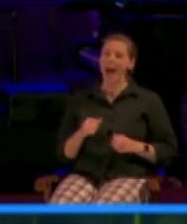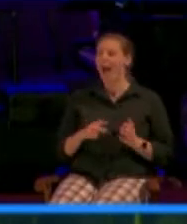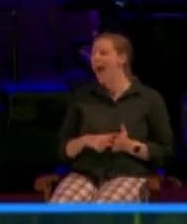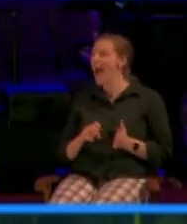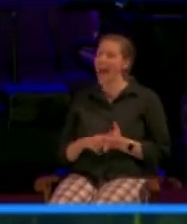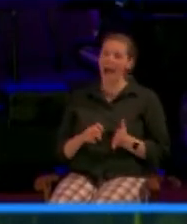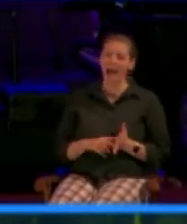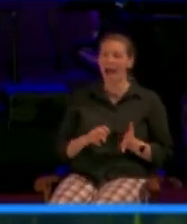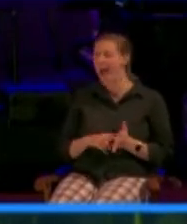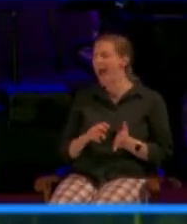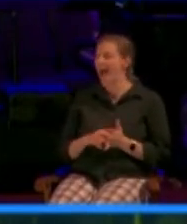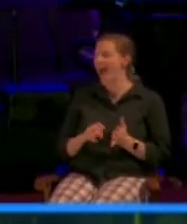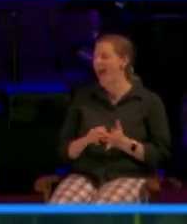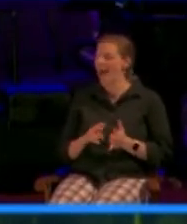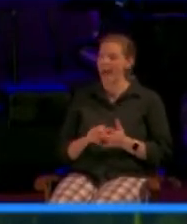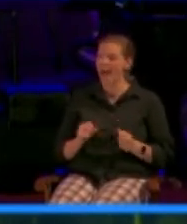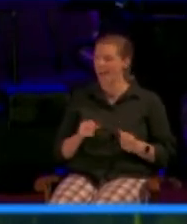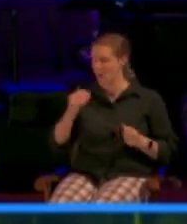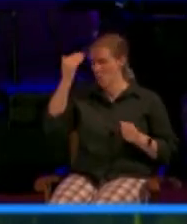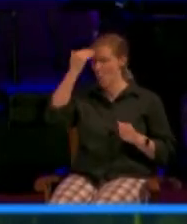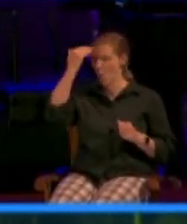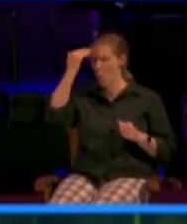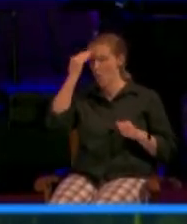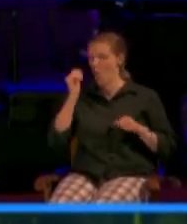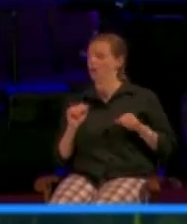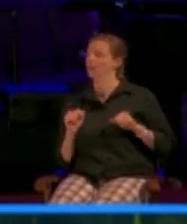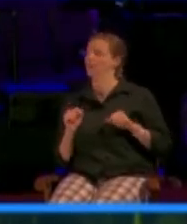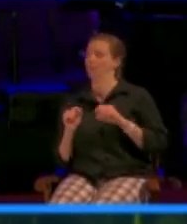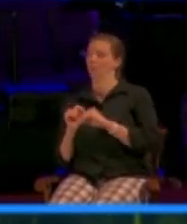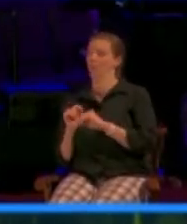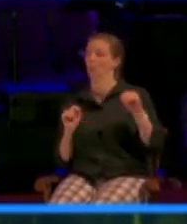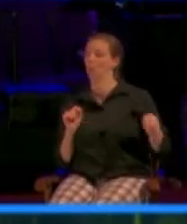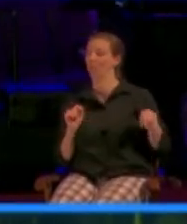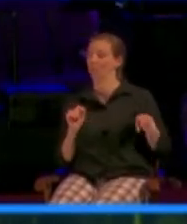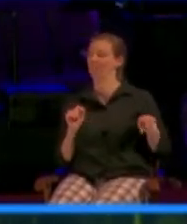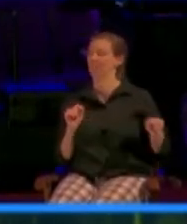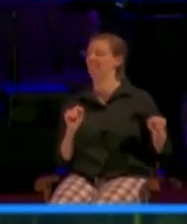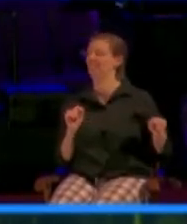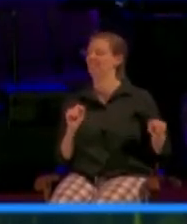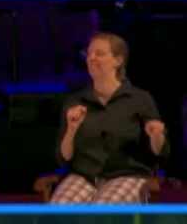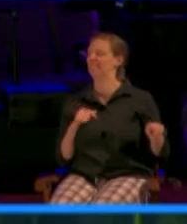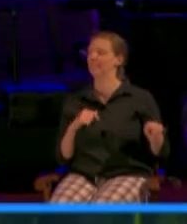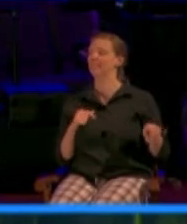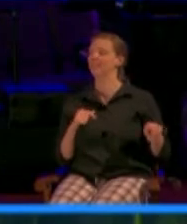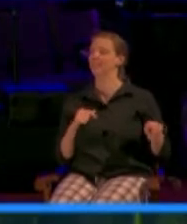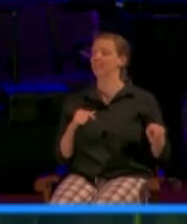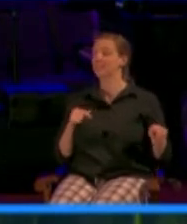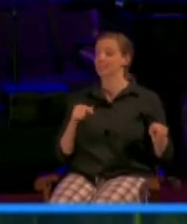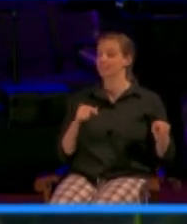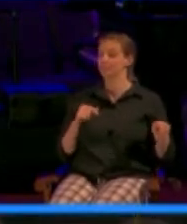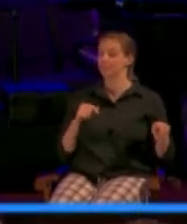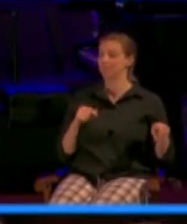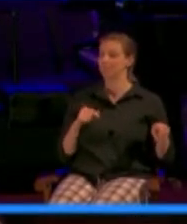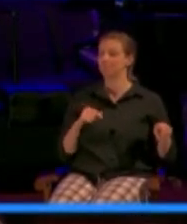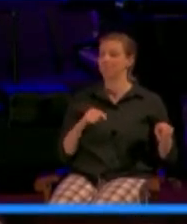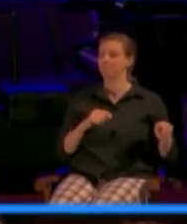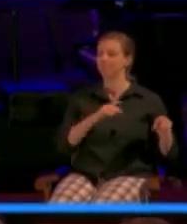and sells everything he has. Wow, now that's really weird.